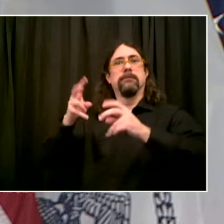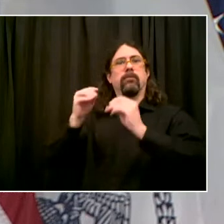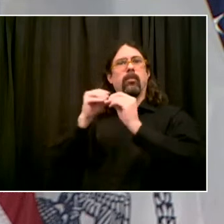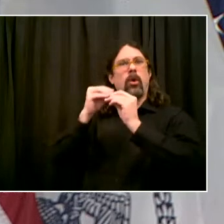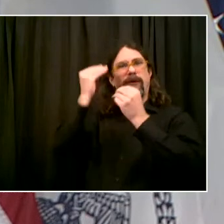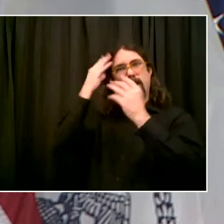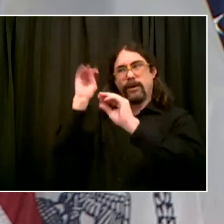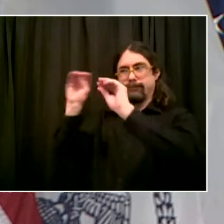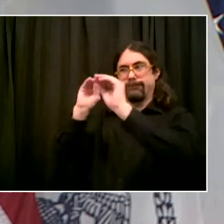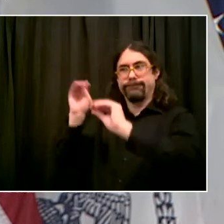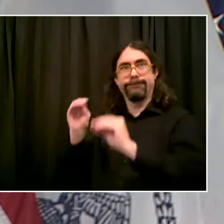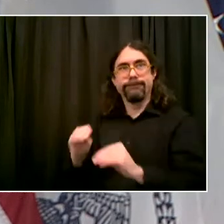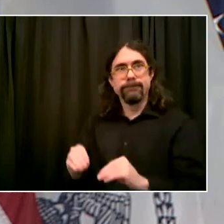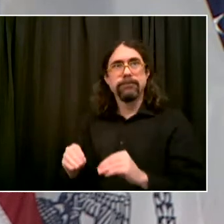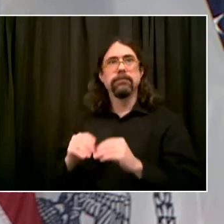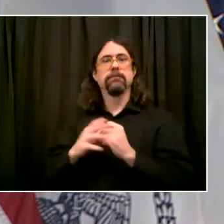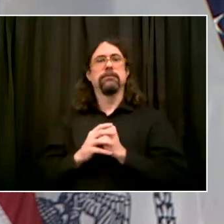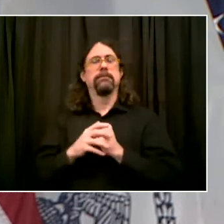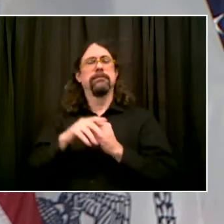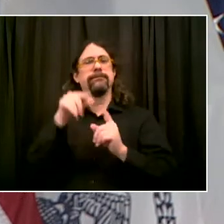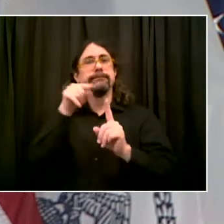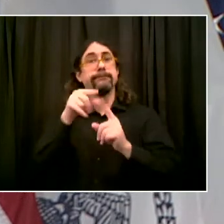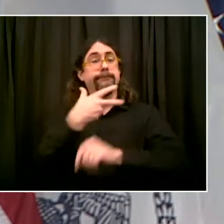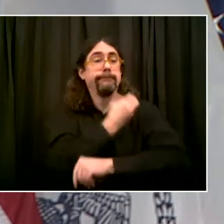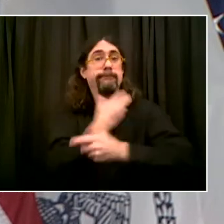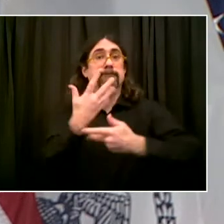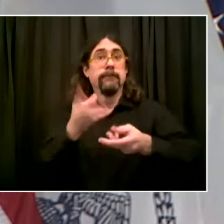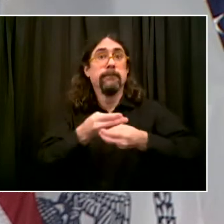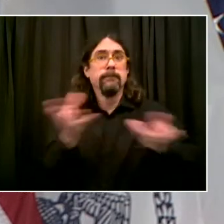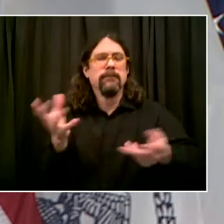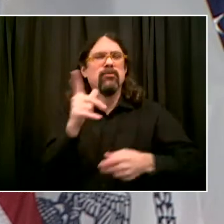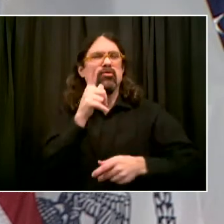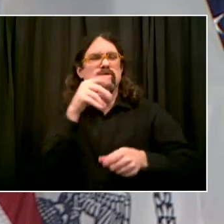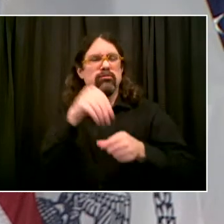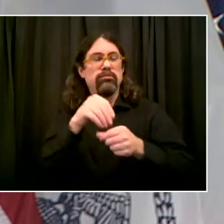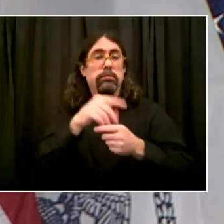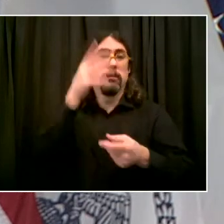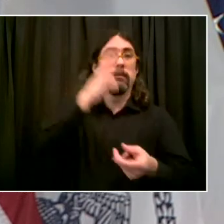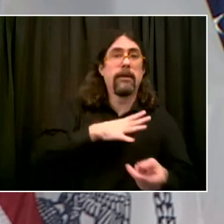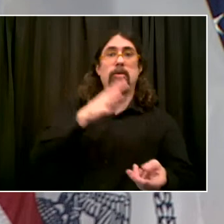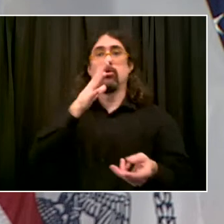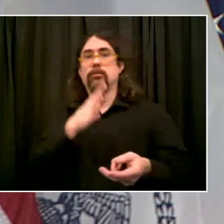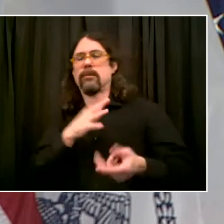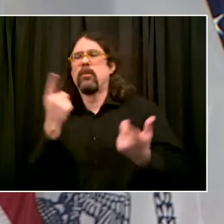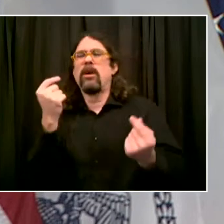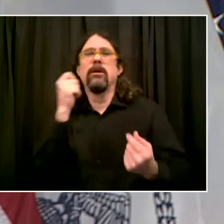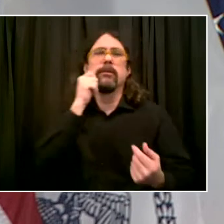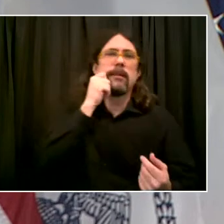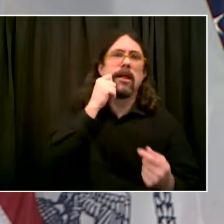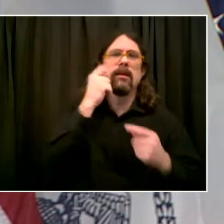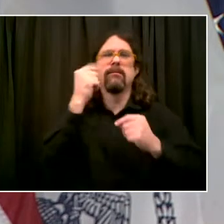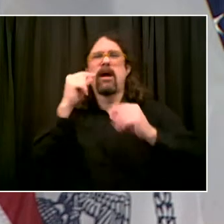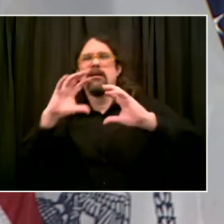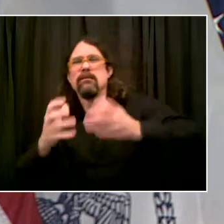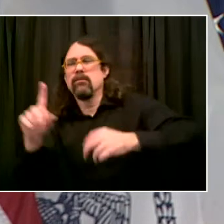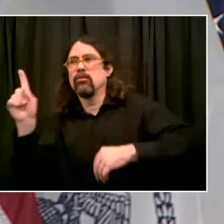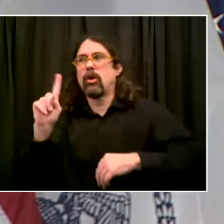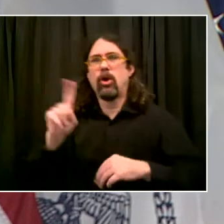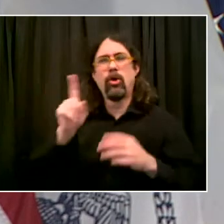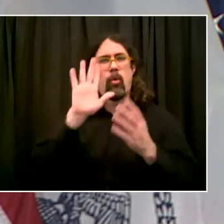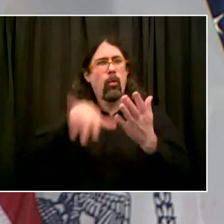emphasize, will evolve constantly as new vaccinations occur. We'll be updating the website